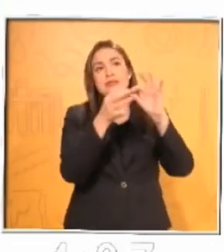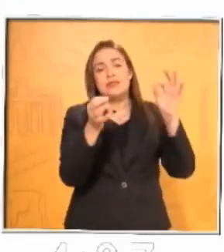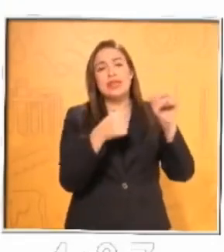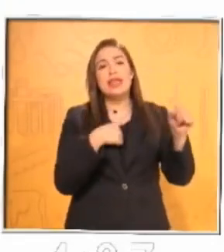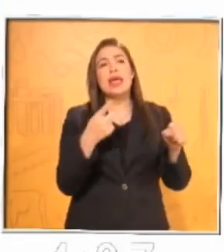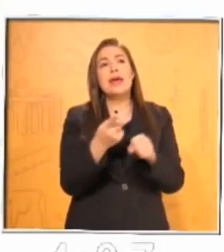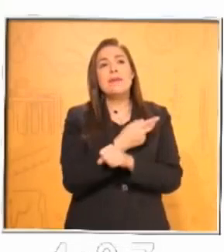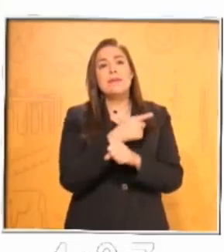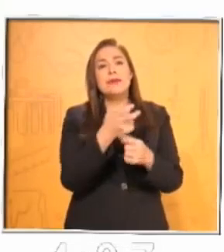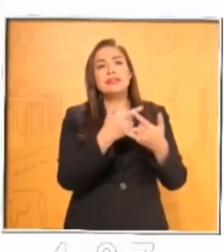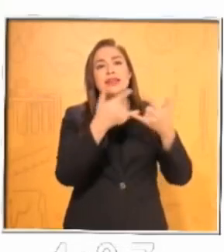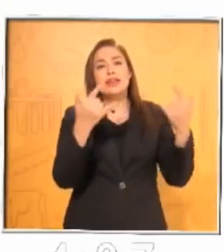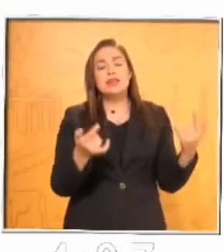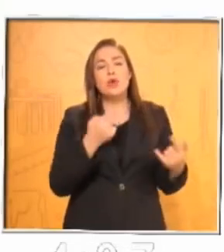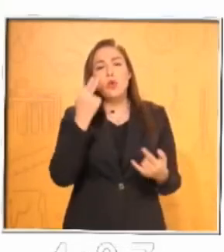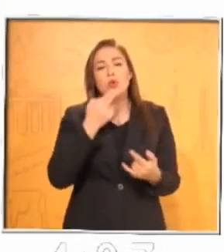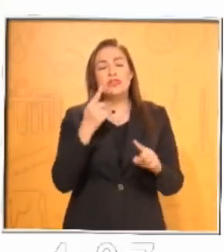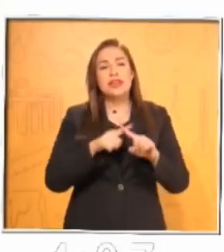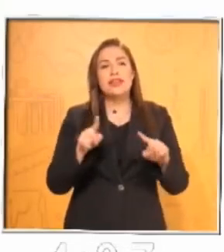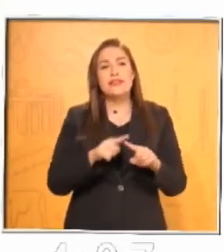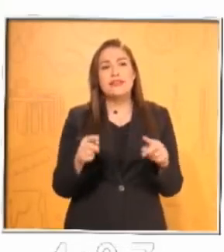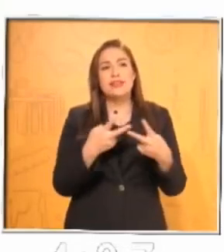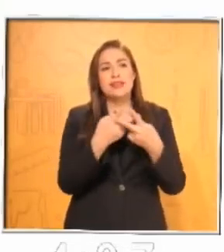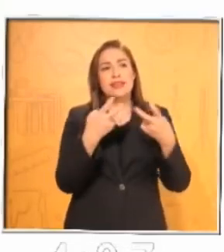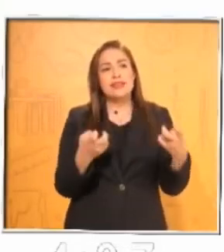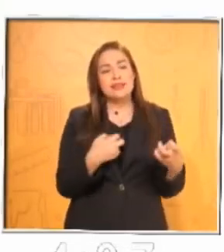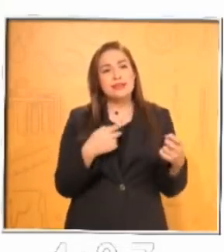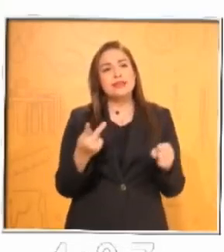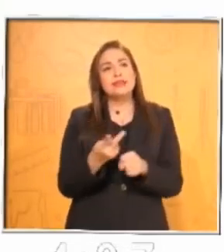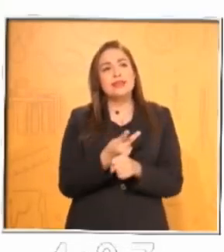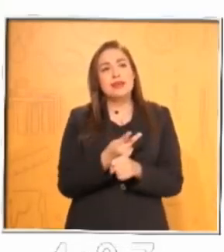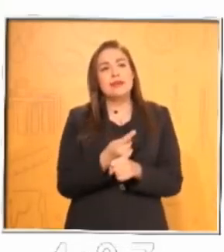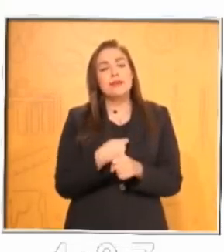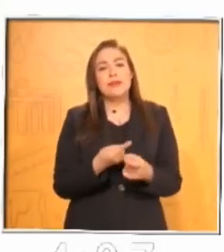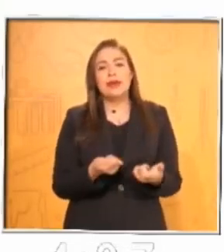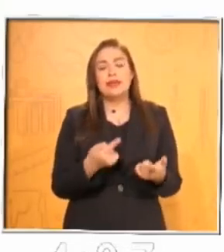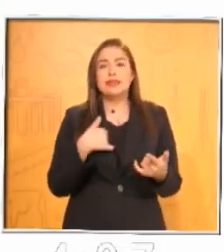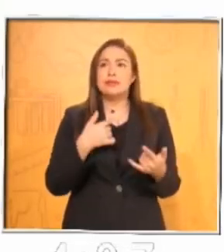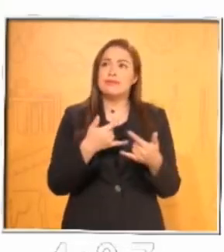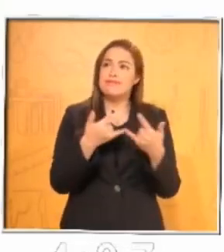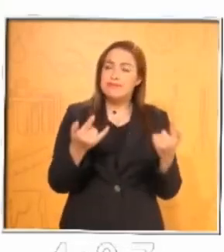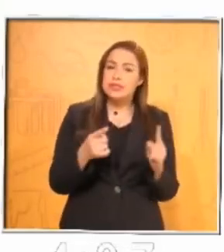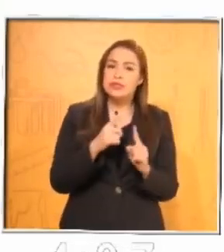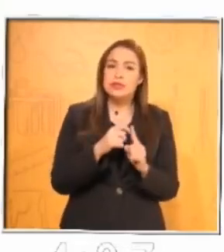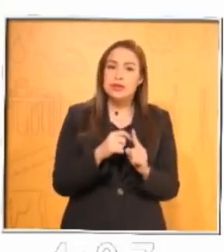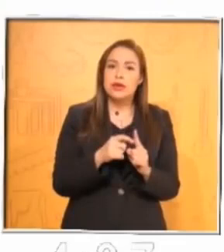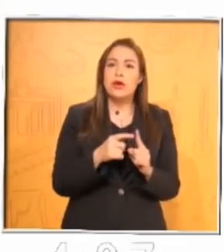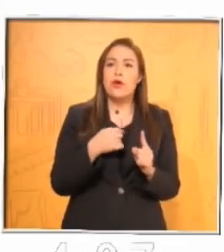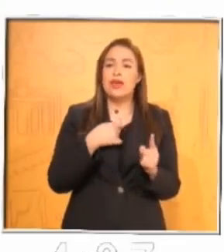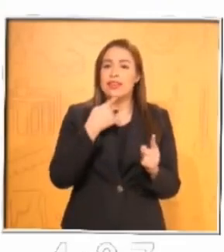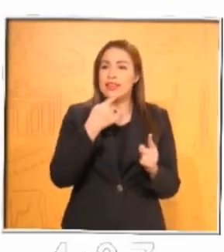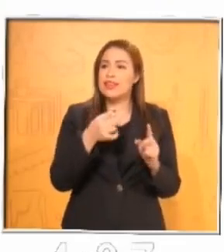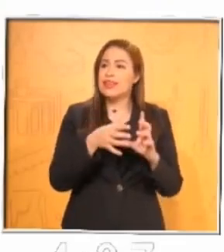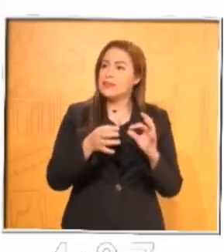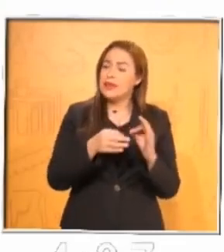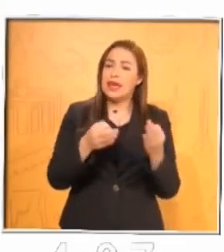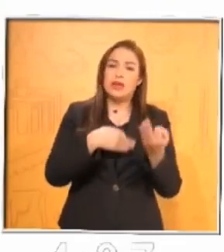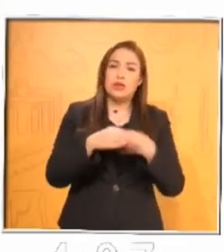place because people who is going to read your comic strip must understand all the scene, all the